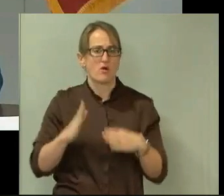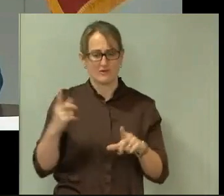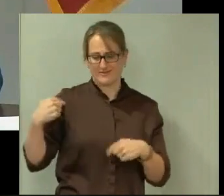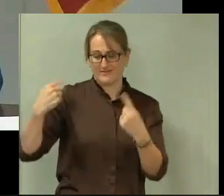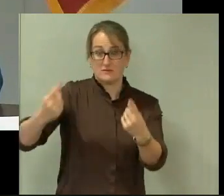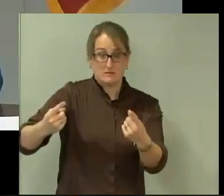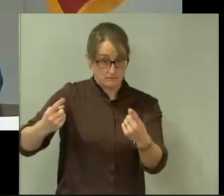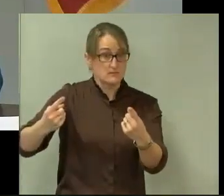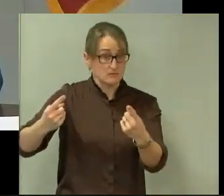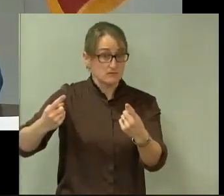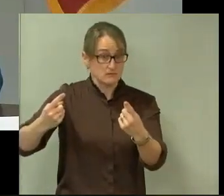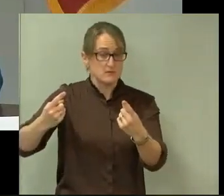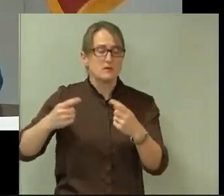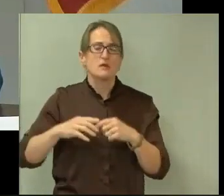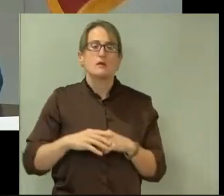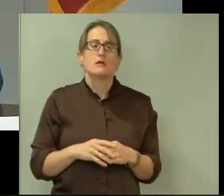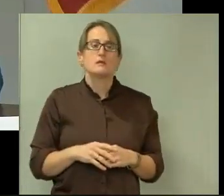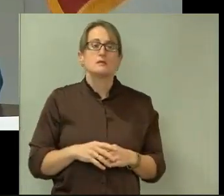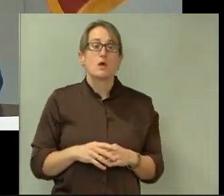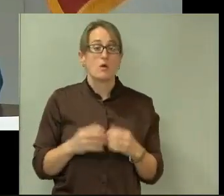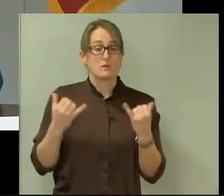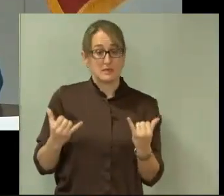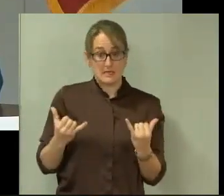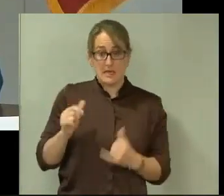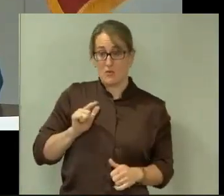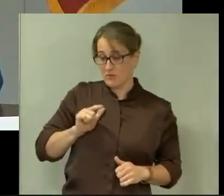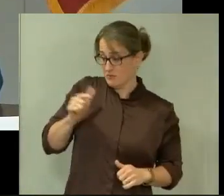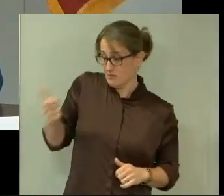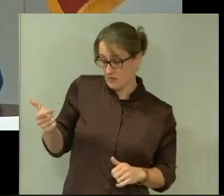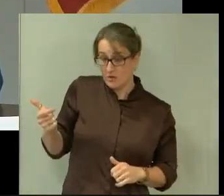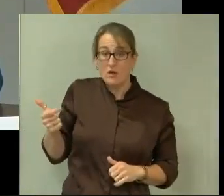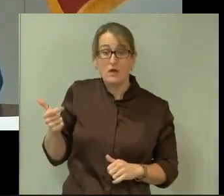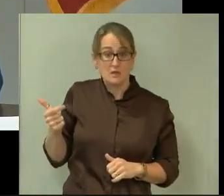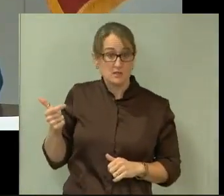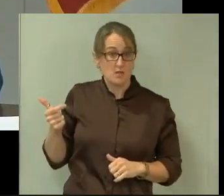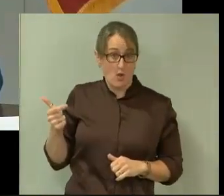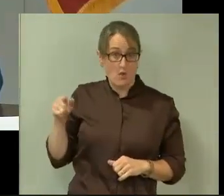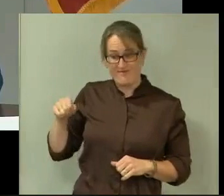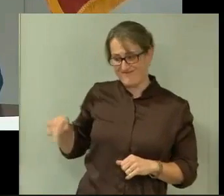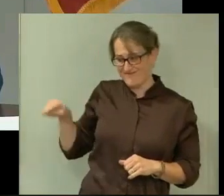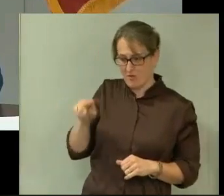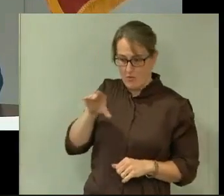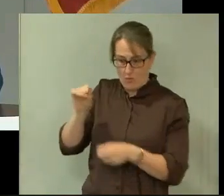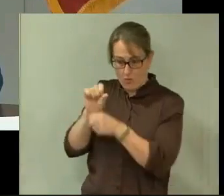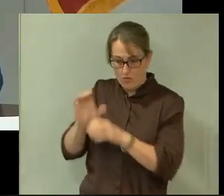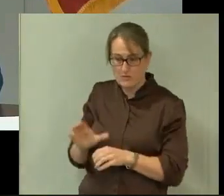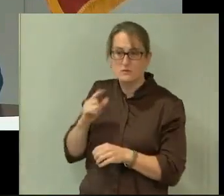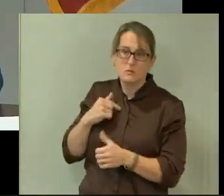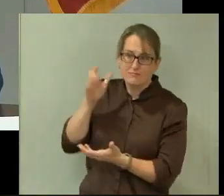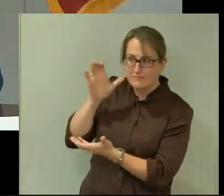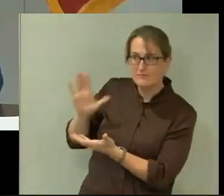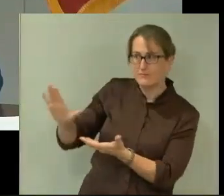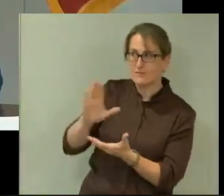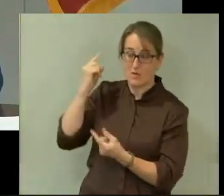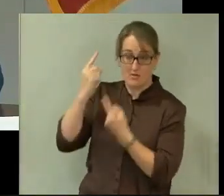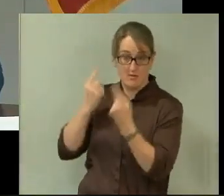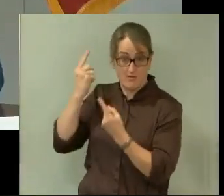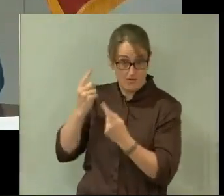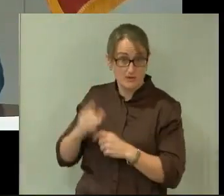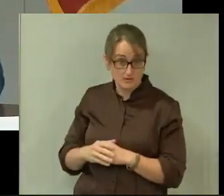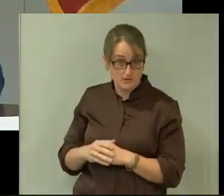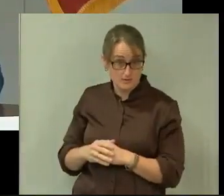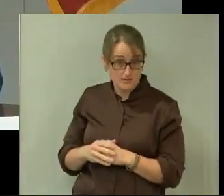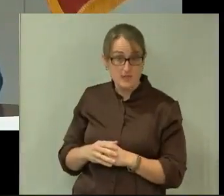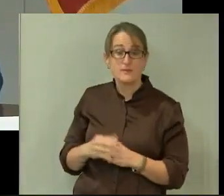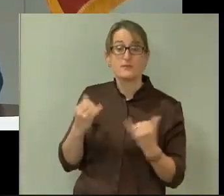and other areas. And so now we'd like to turn to our practitioner colleagues to hear their thoughts. Joining us today